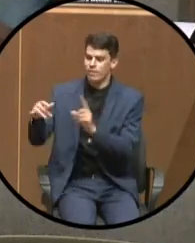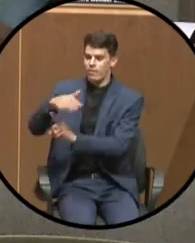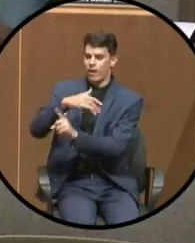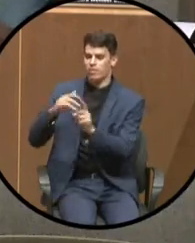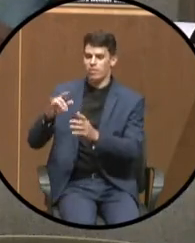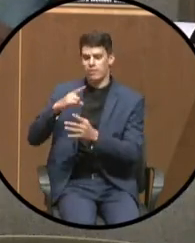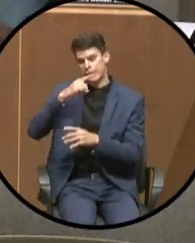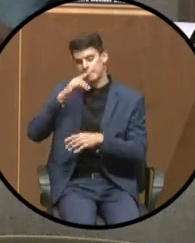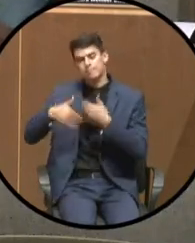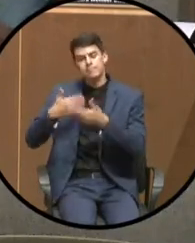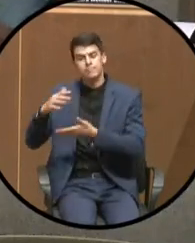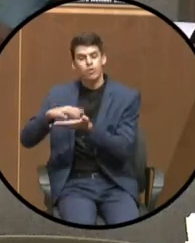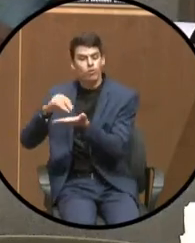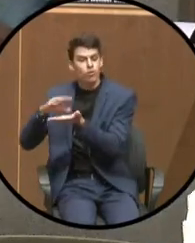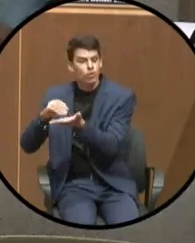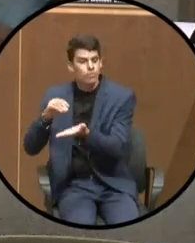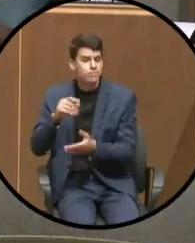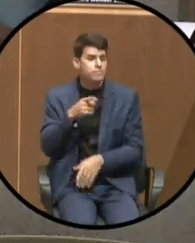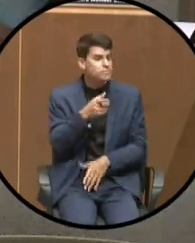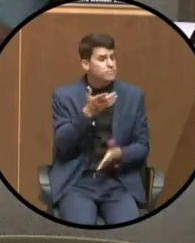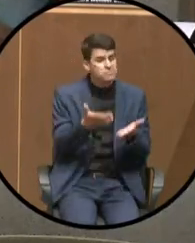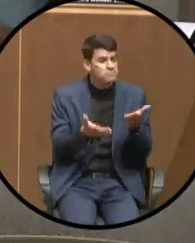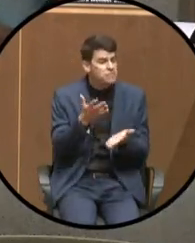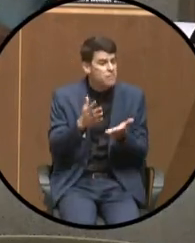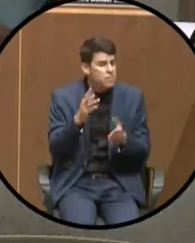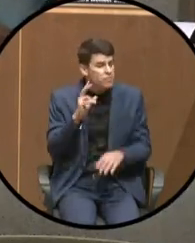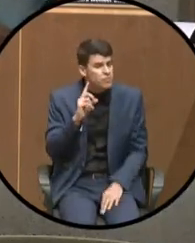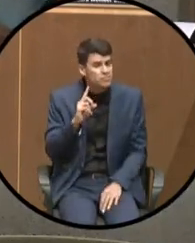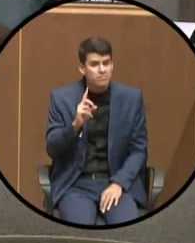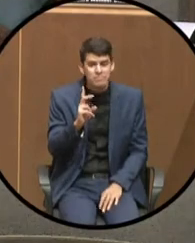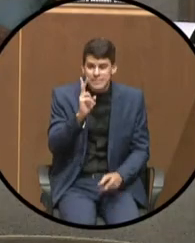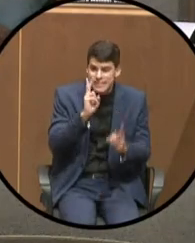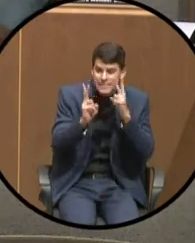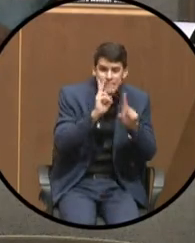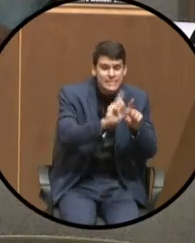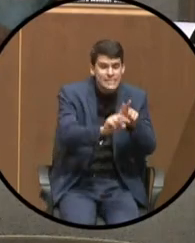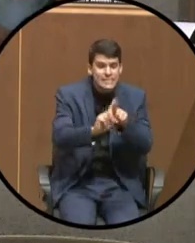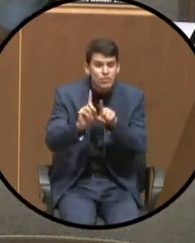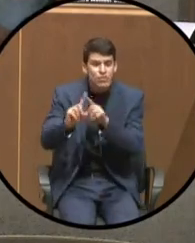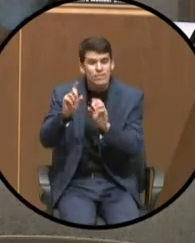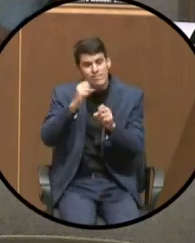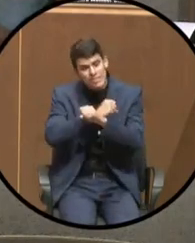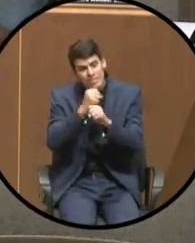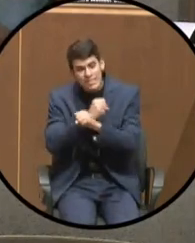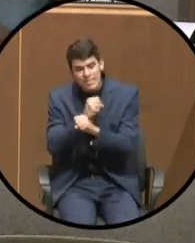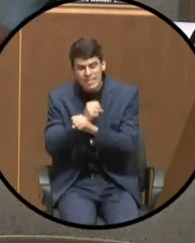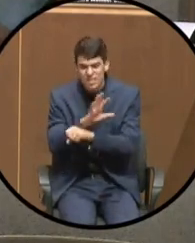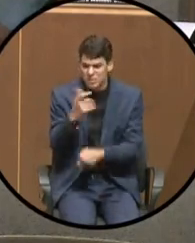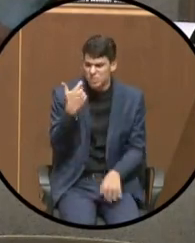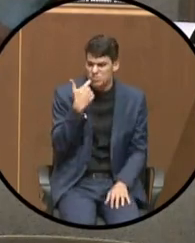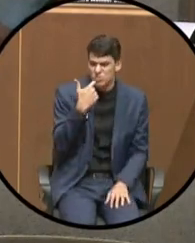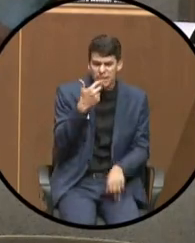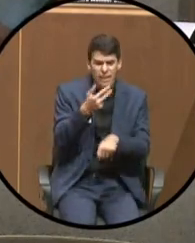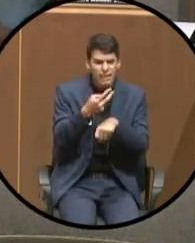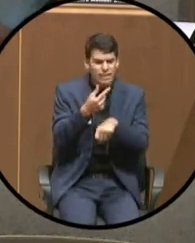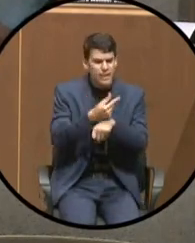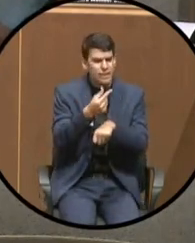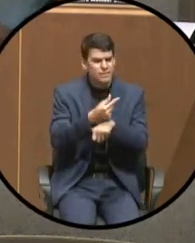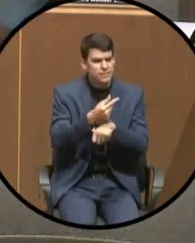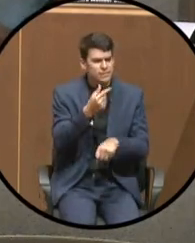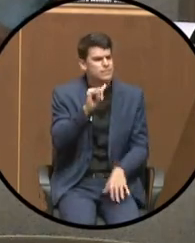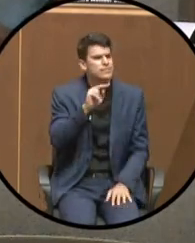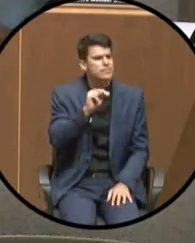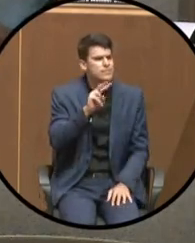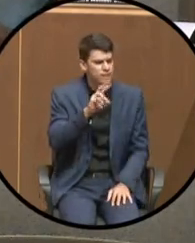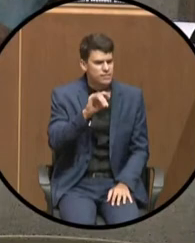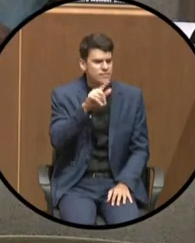learning. You probably heard a lot about different statistics about the recent Gainesville, Florida study about